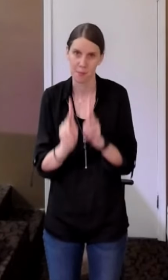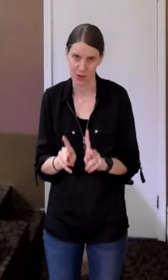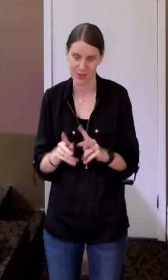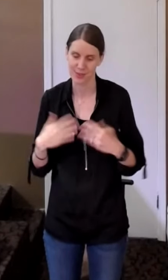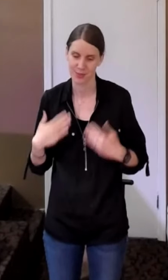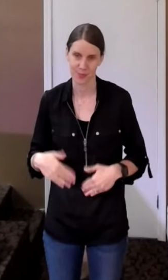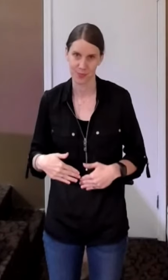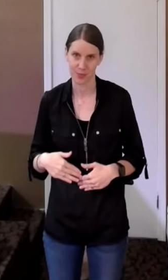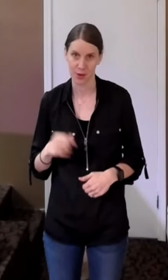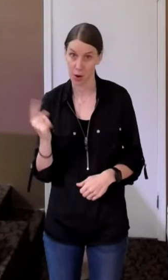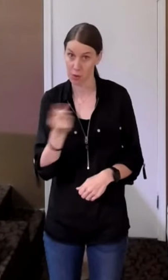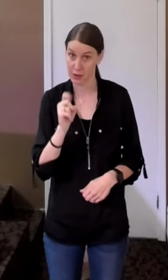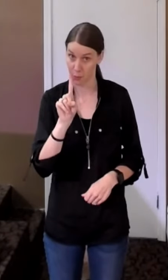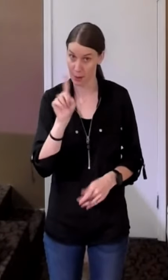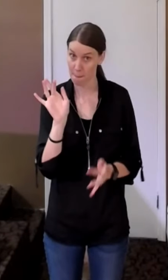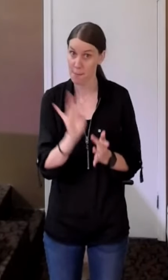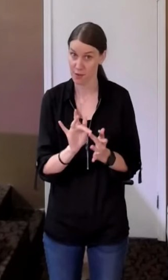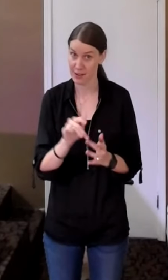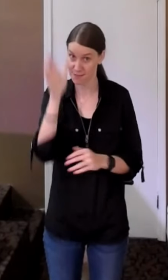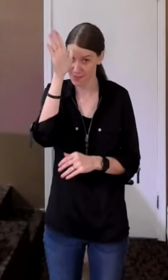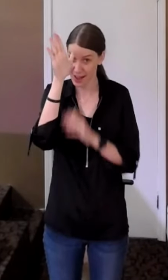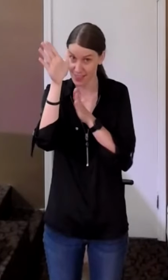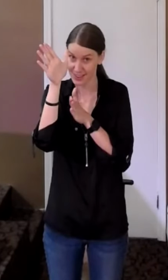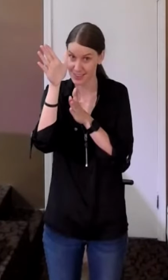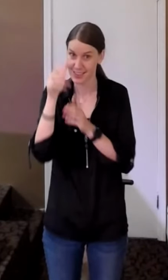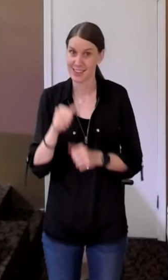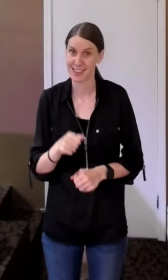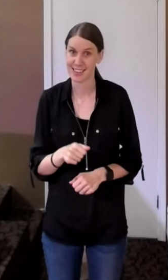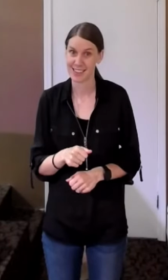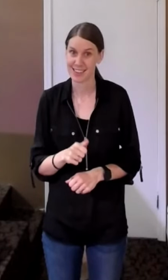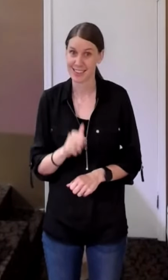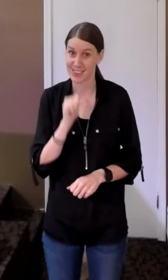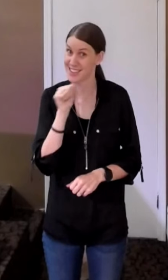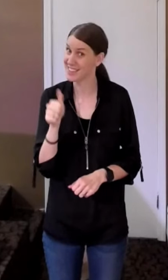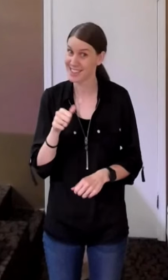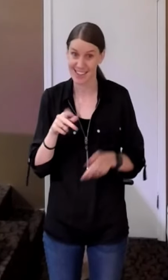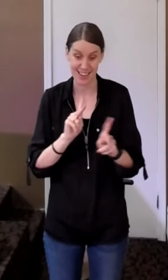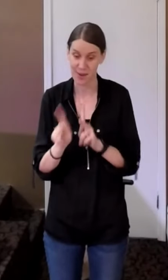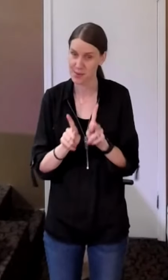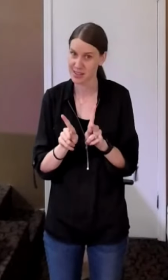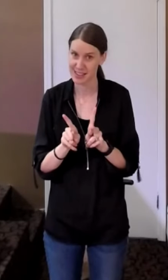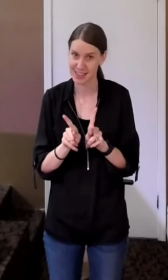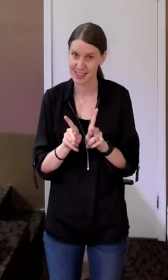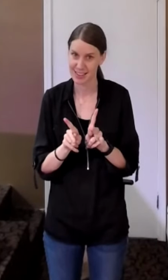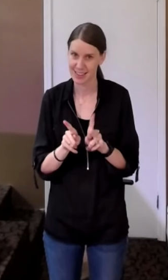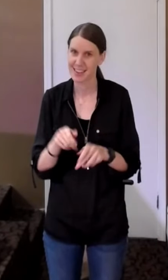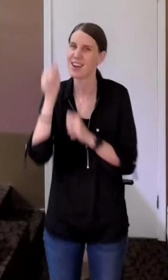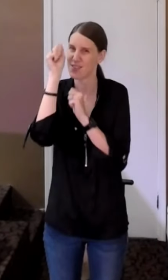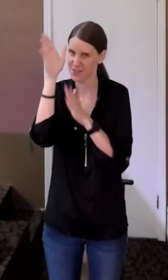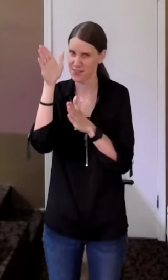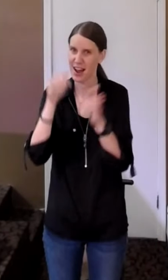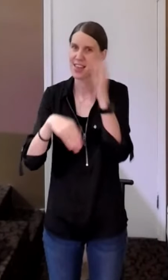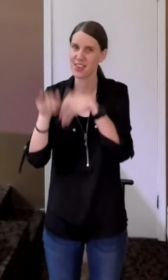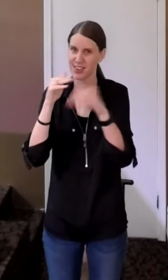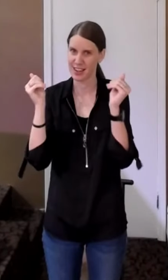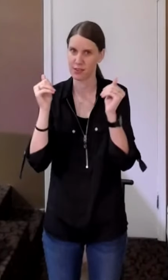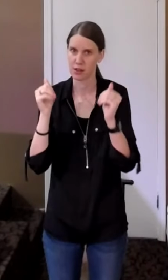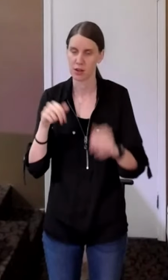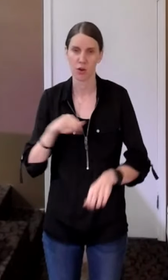There's only ever been one perfect father, and he's not human, okay? The Father in heaven. We are all